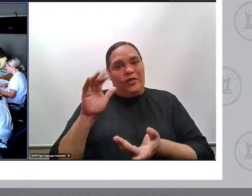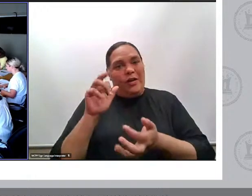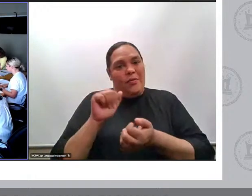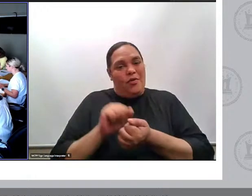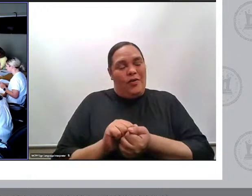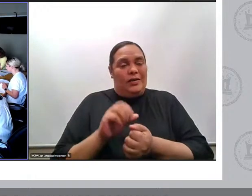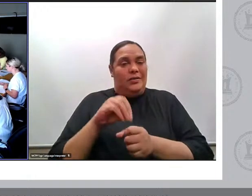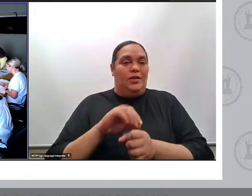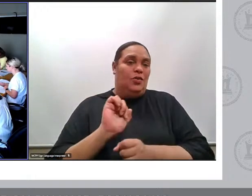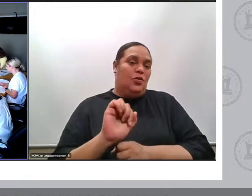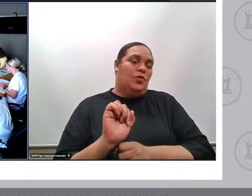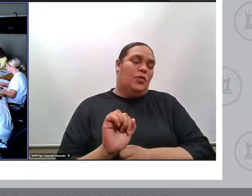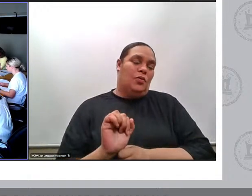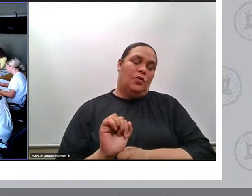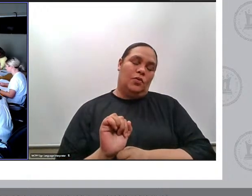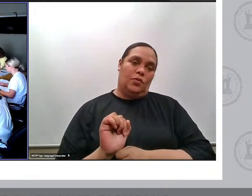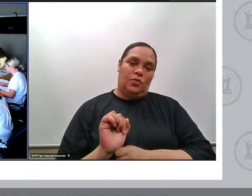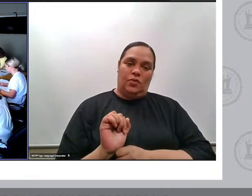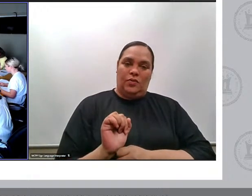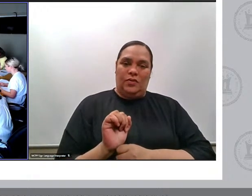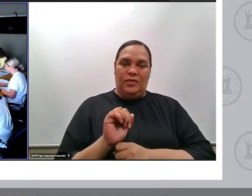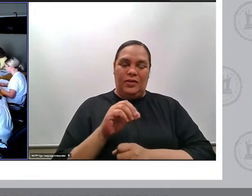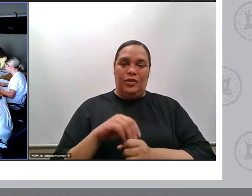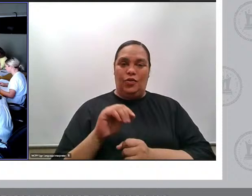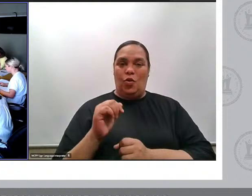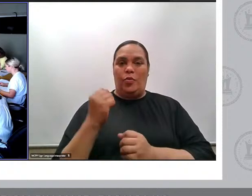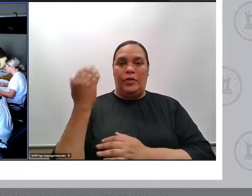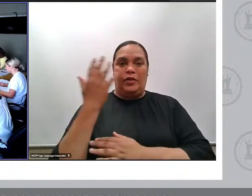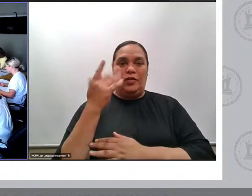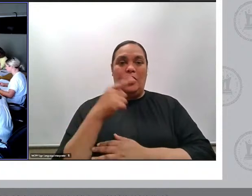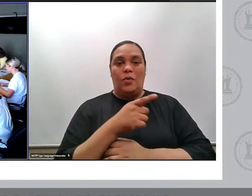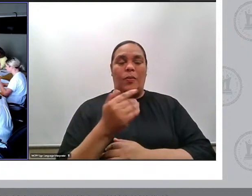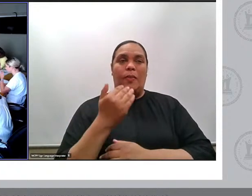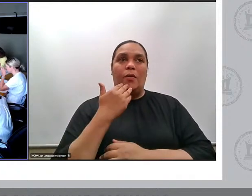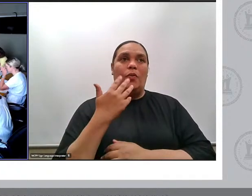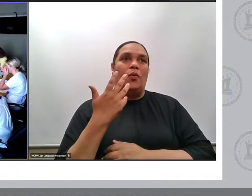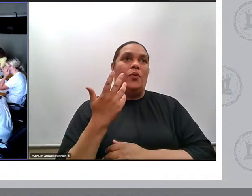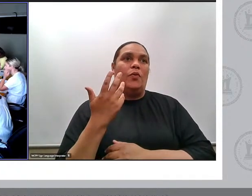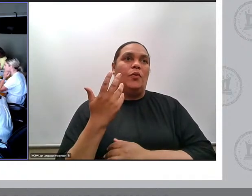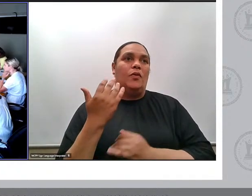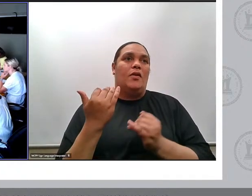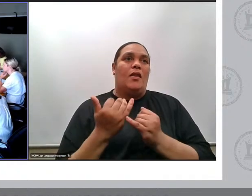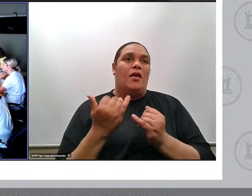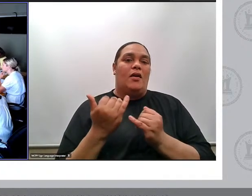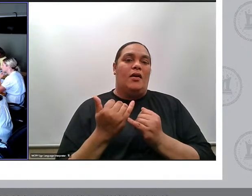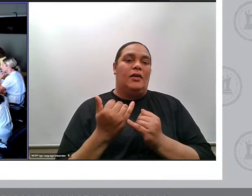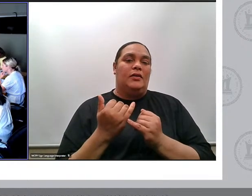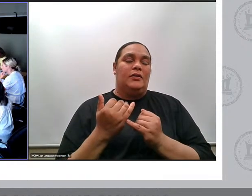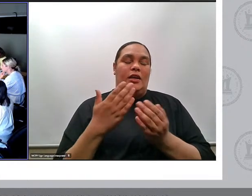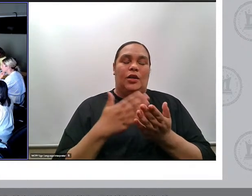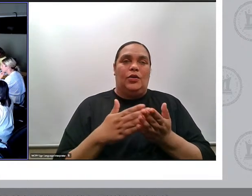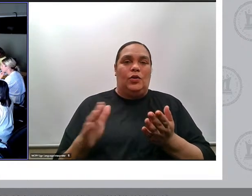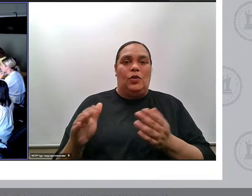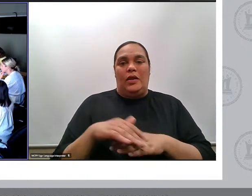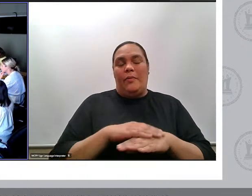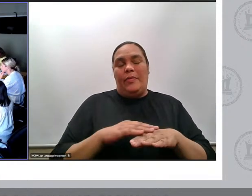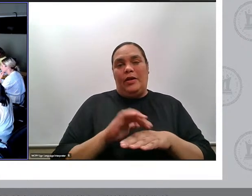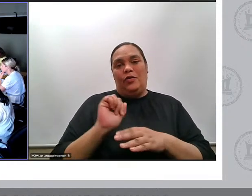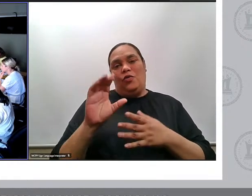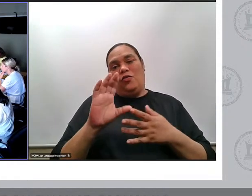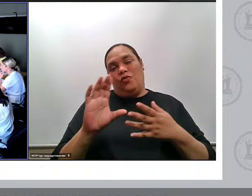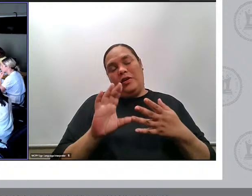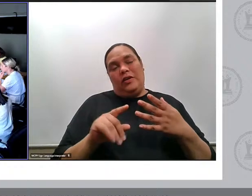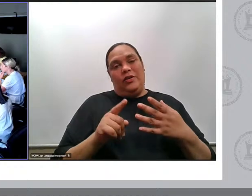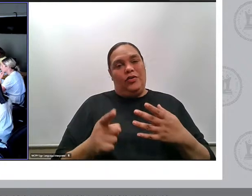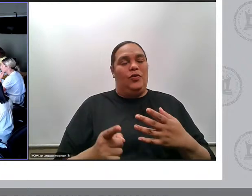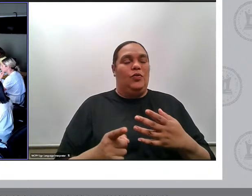in the presentation, those that you would have sort of excluded based on the criteria that